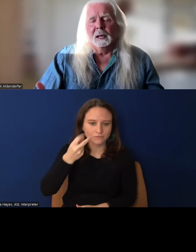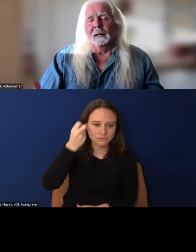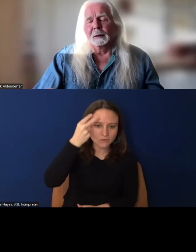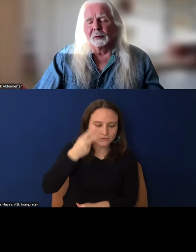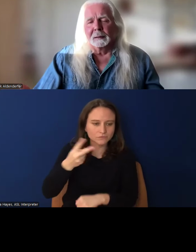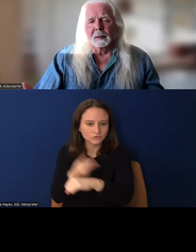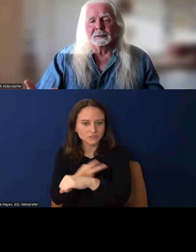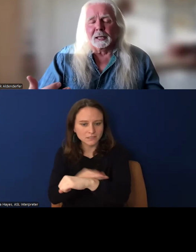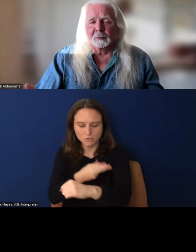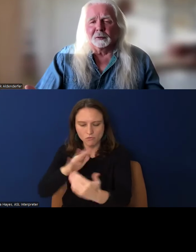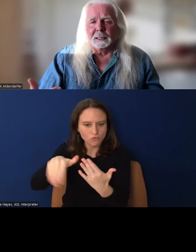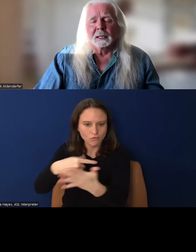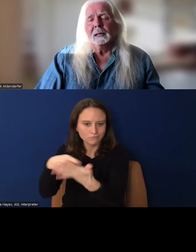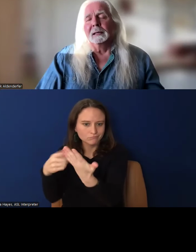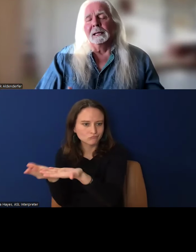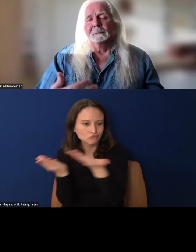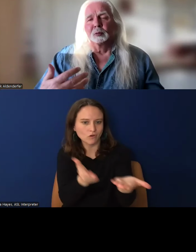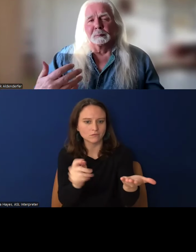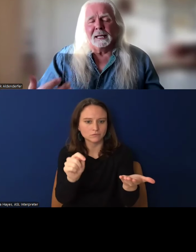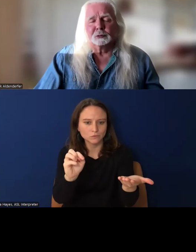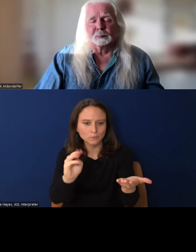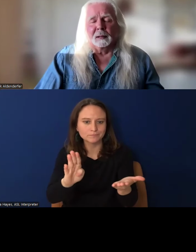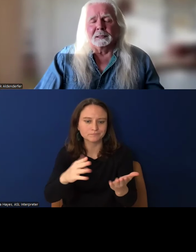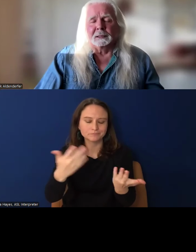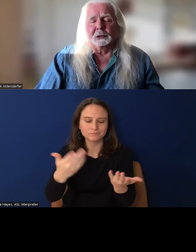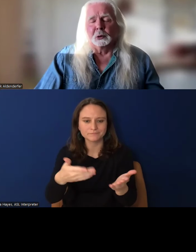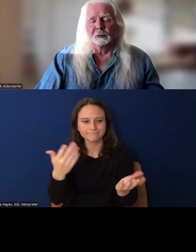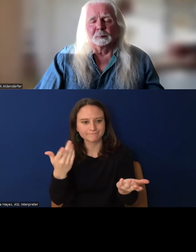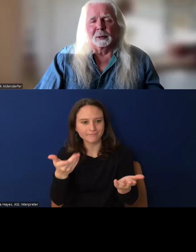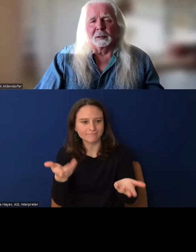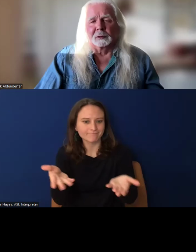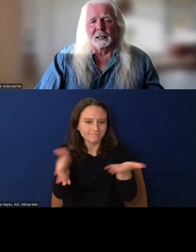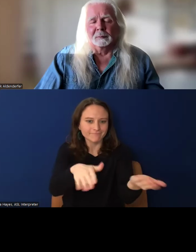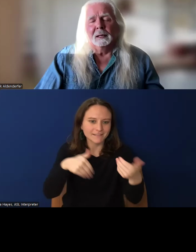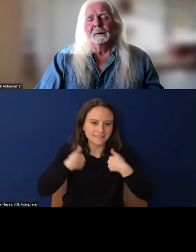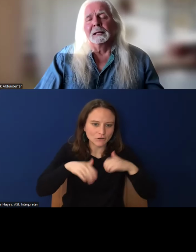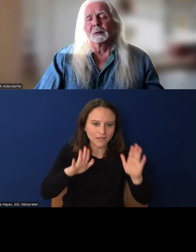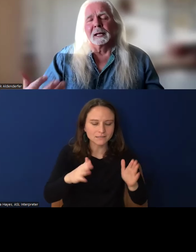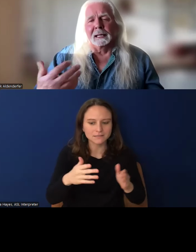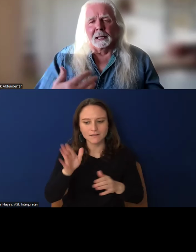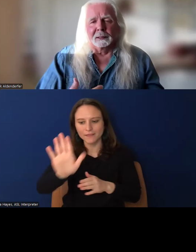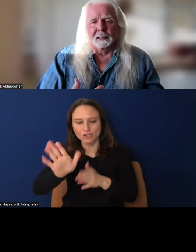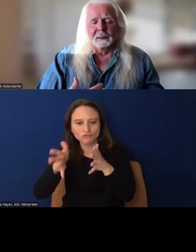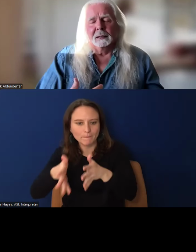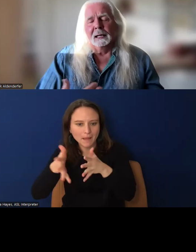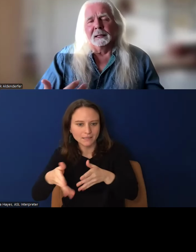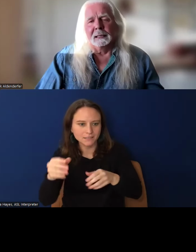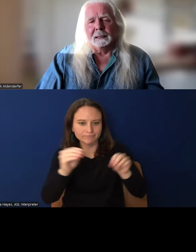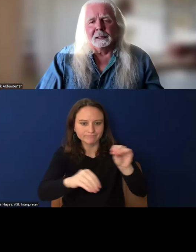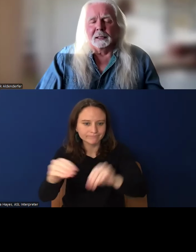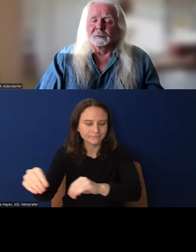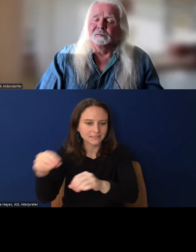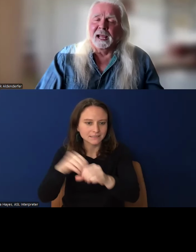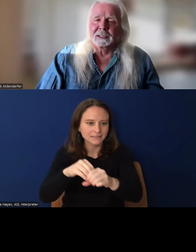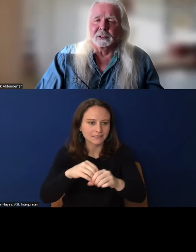tomb, and they were then sacrificed. The remains were placed in the tomb for a period of time, then they were taken out again, and then